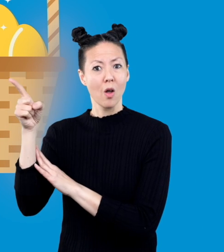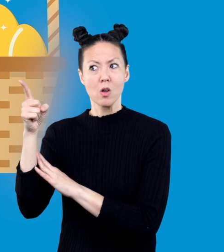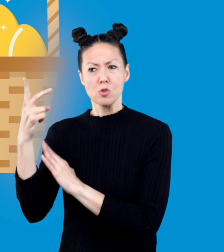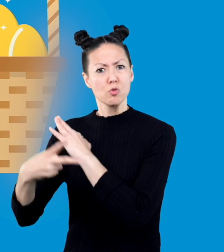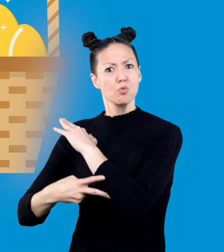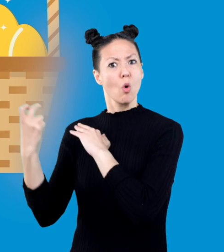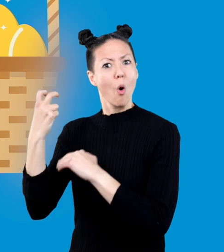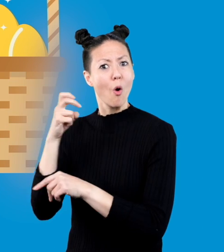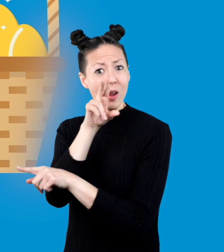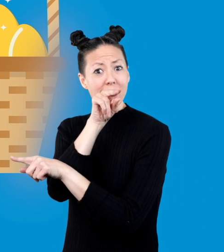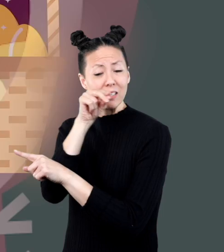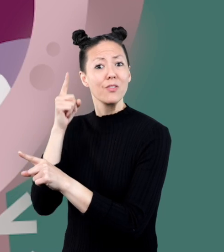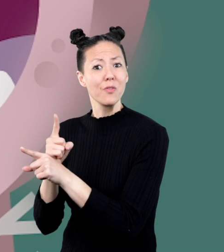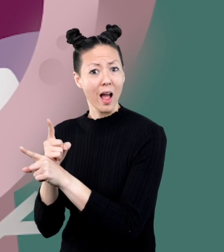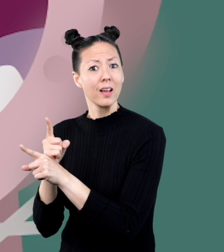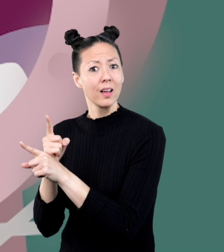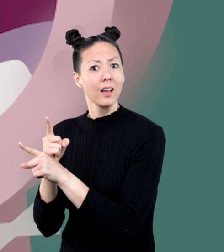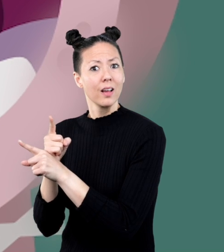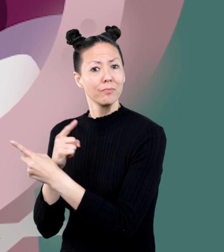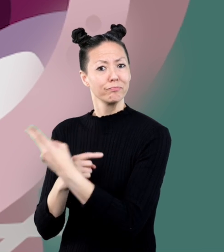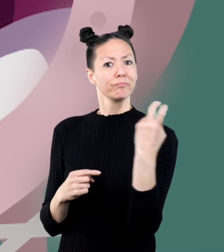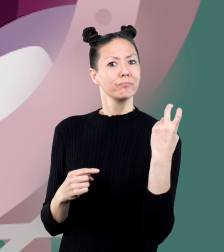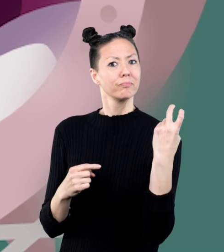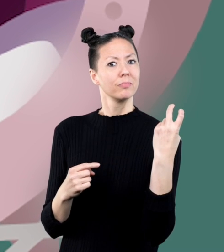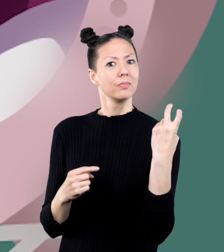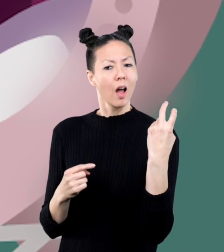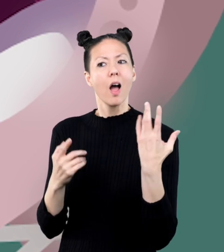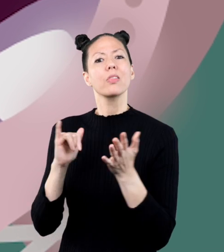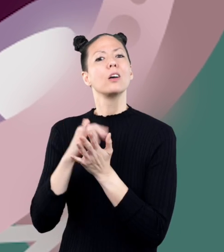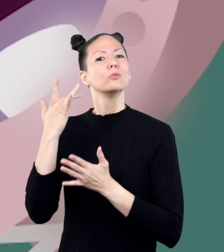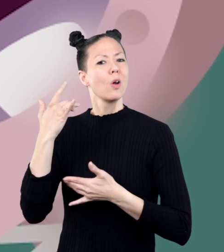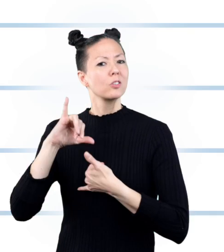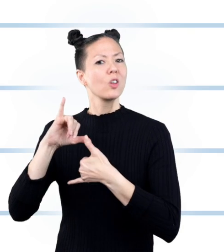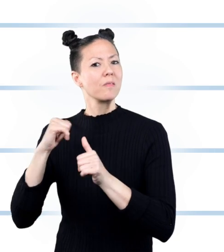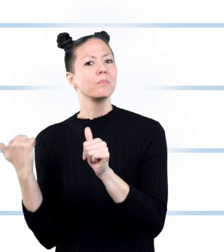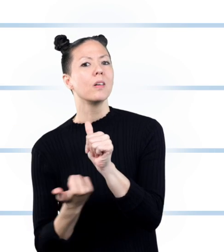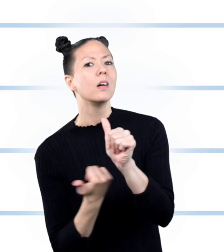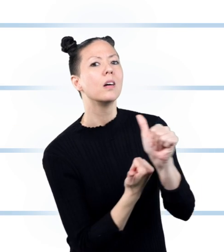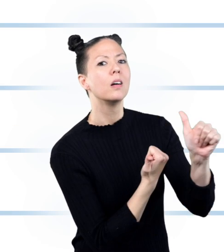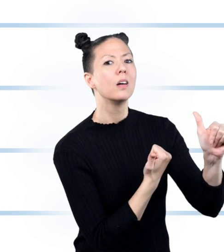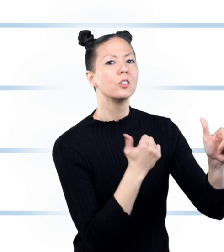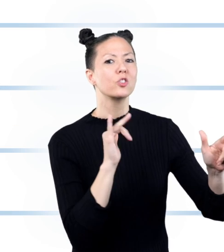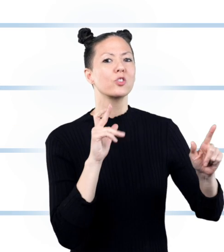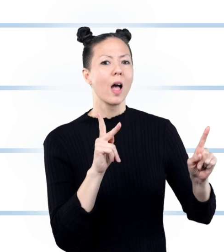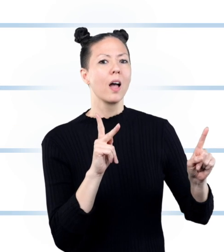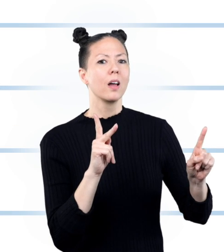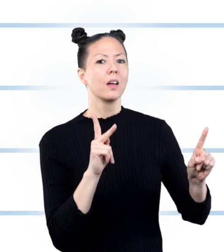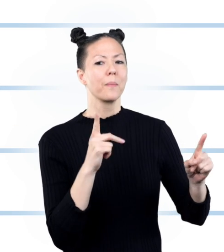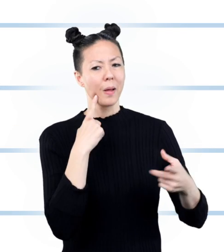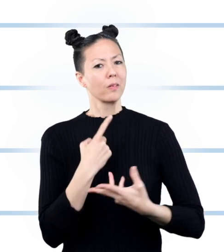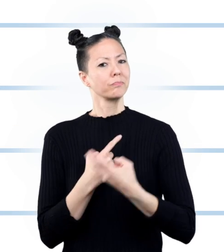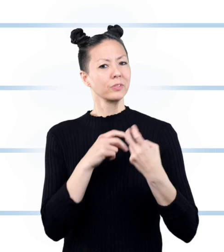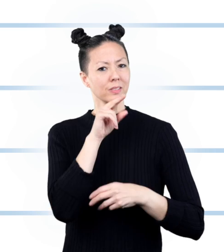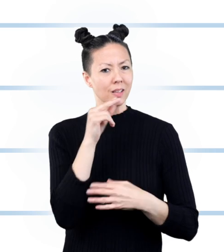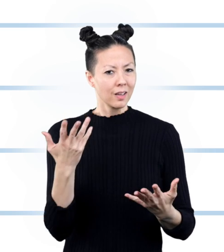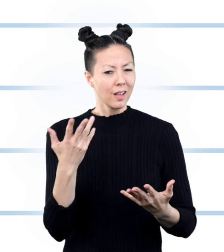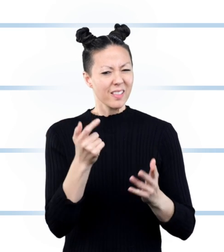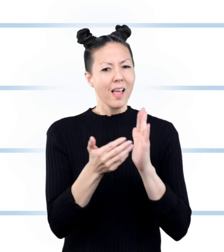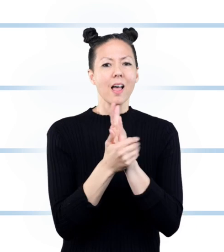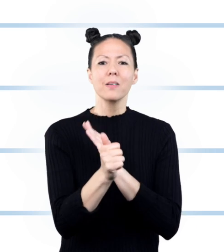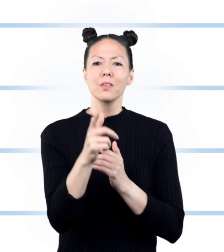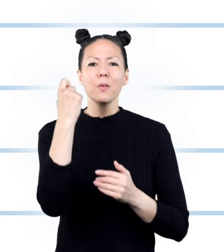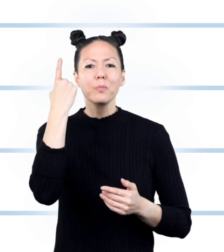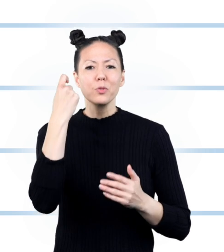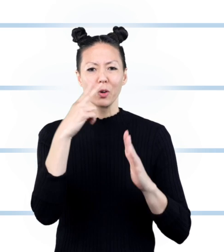Jack stole his goose, and he's probably going to come after him. Another useful reading comprehension skill is